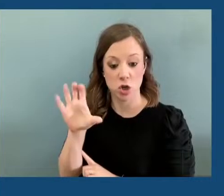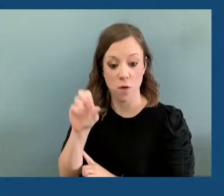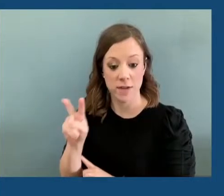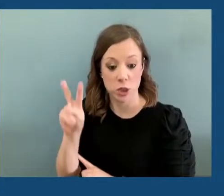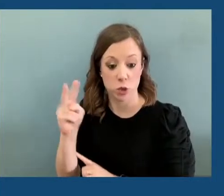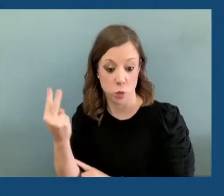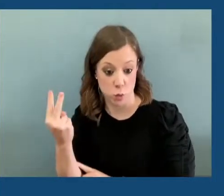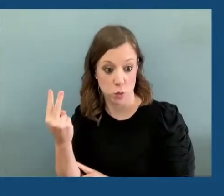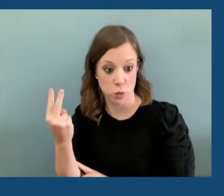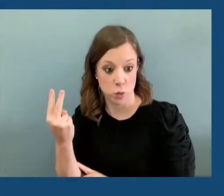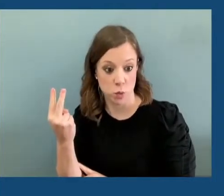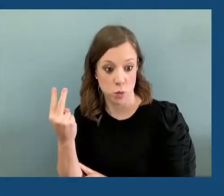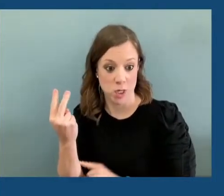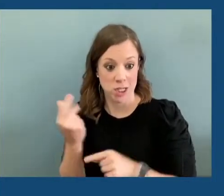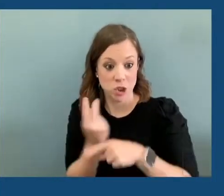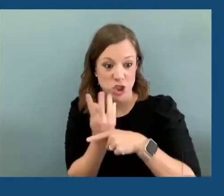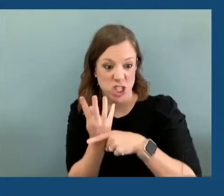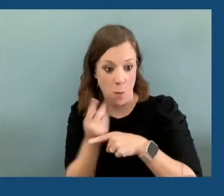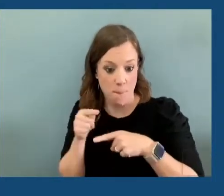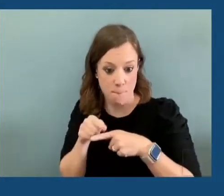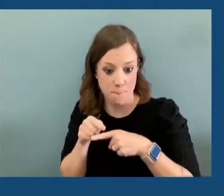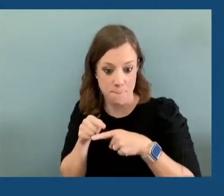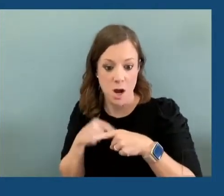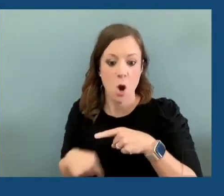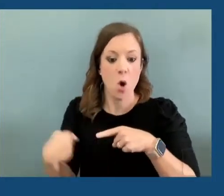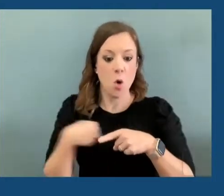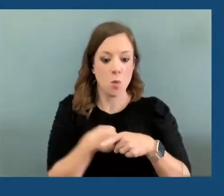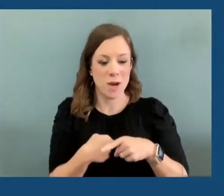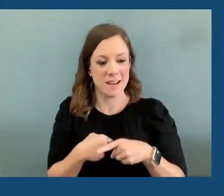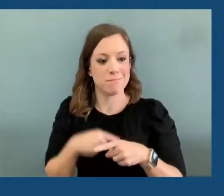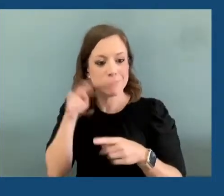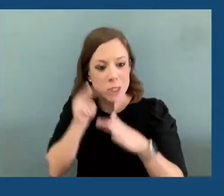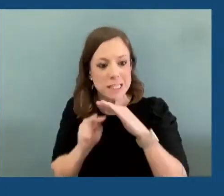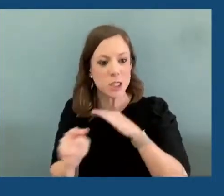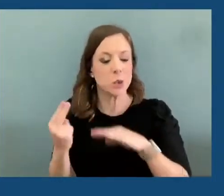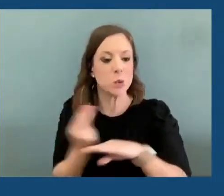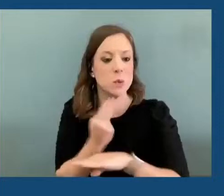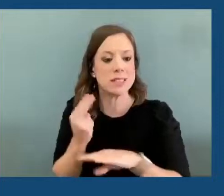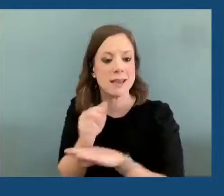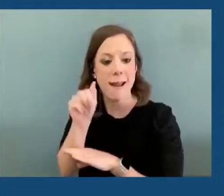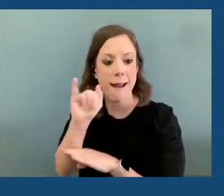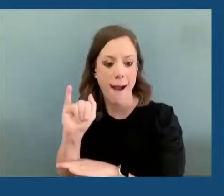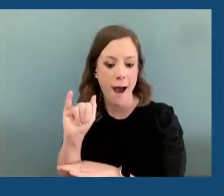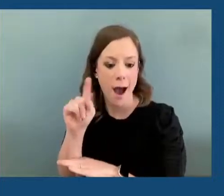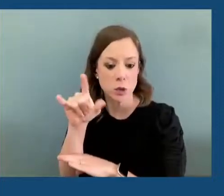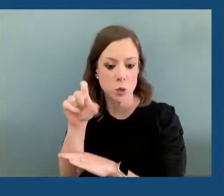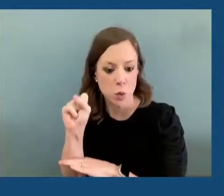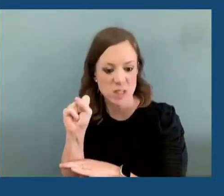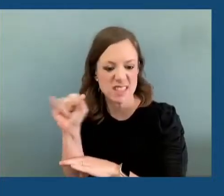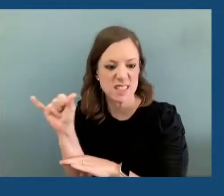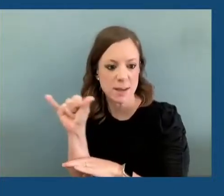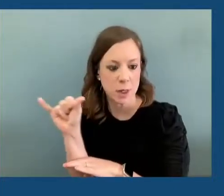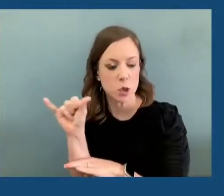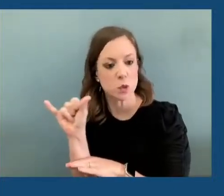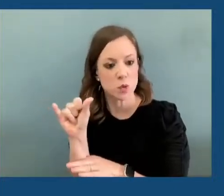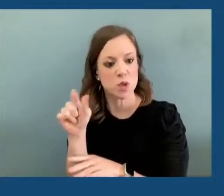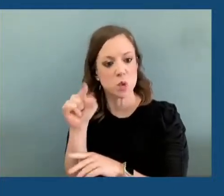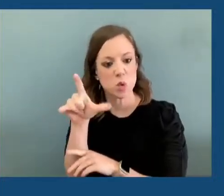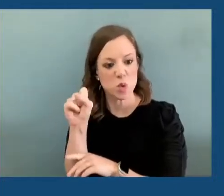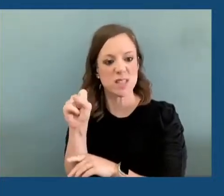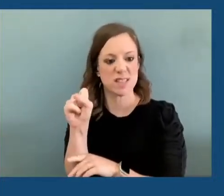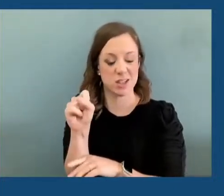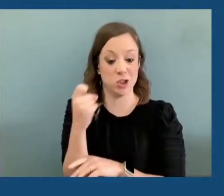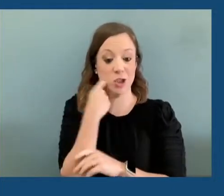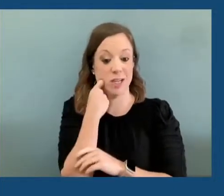here that we predict using AI tools similar to the ones that just won the Nobel Prize in Chemistry, that it has